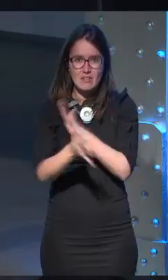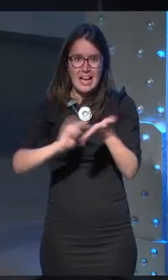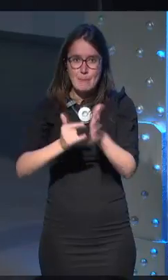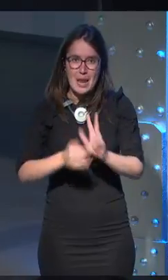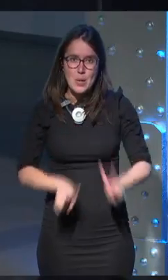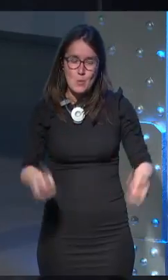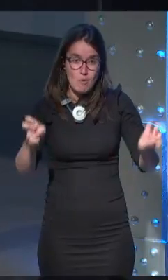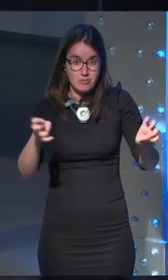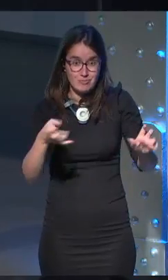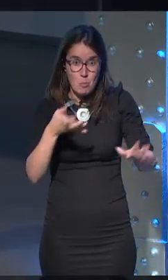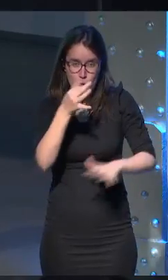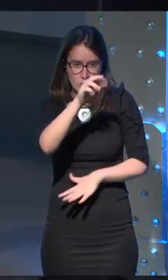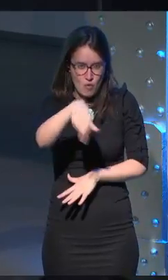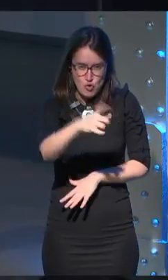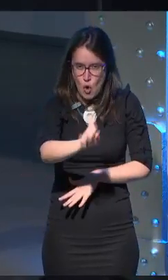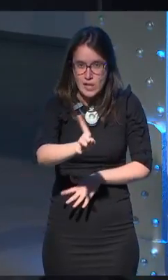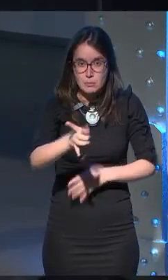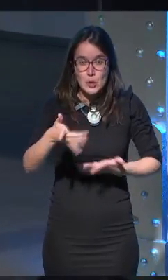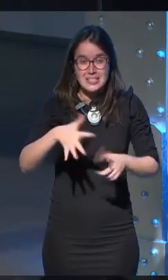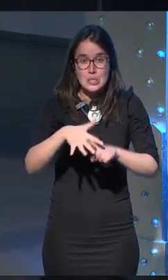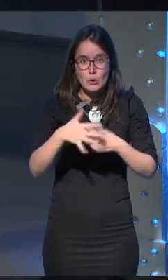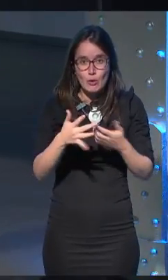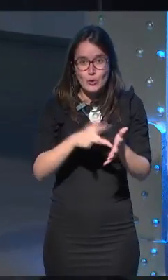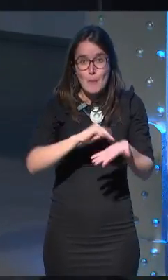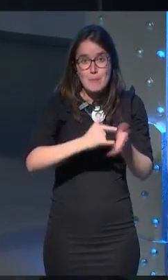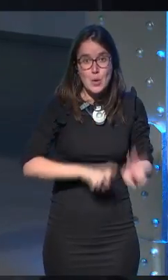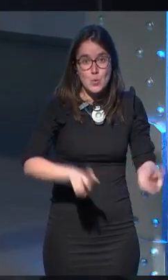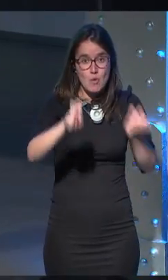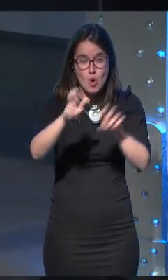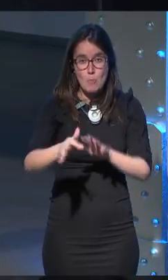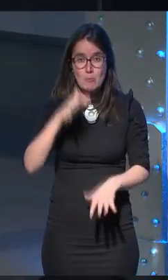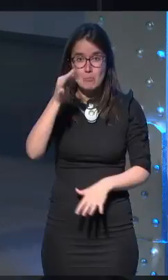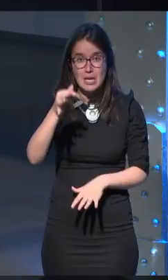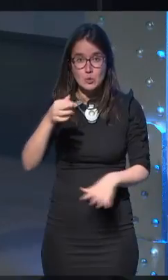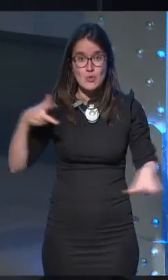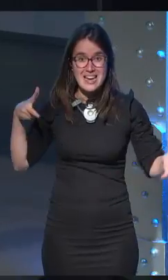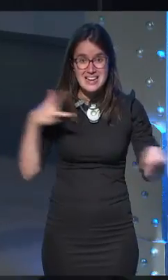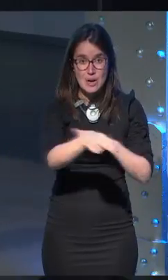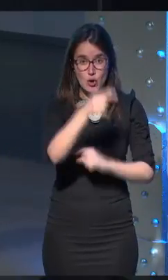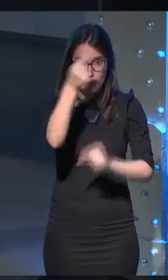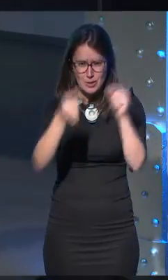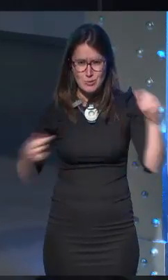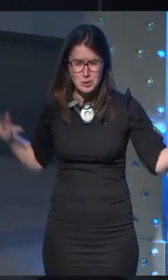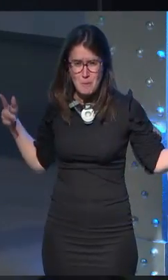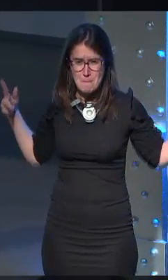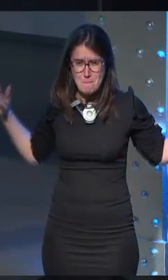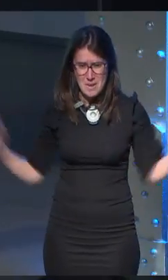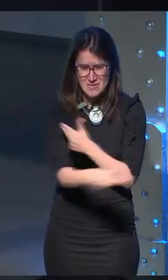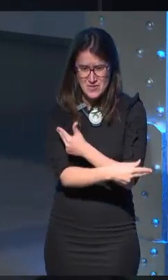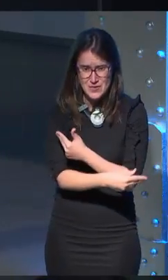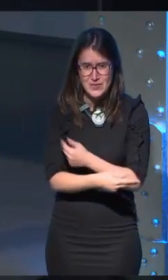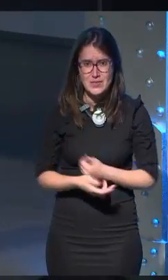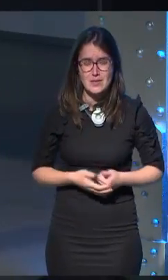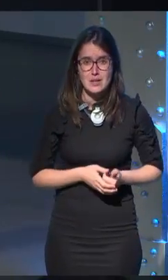But in this case, not only did we get a new plan, but we also got a budget cut. and we have no NASA administrator for